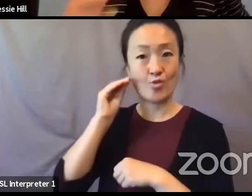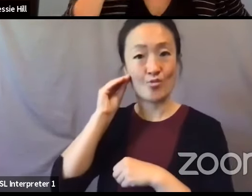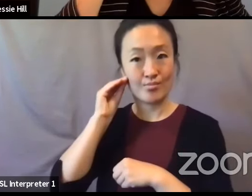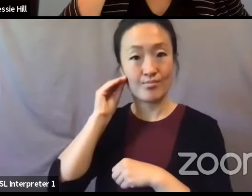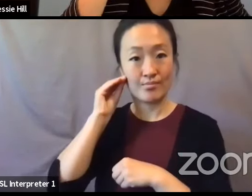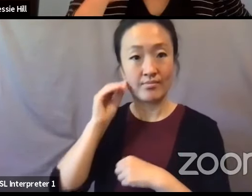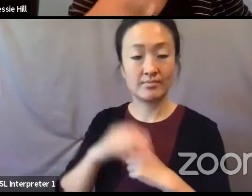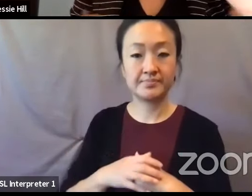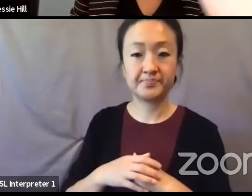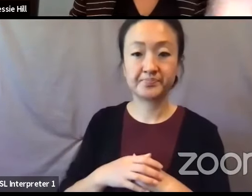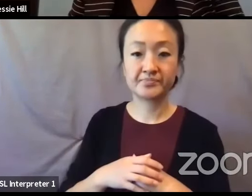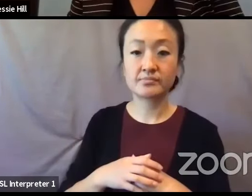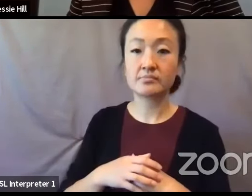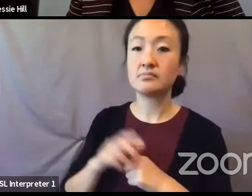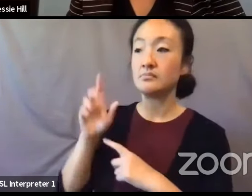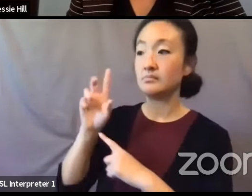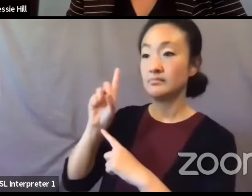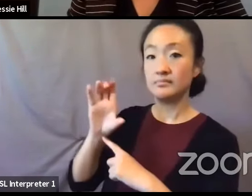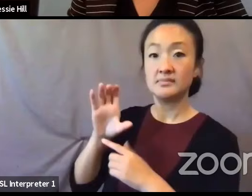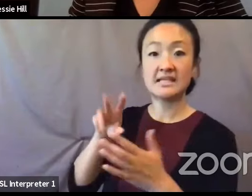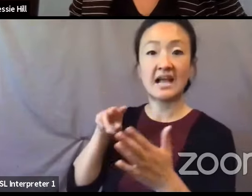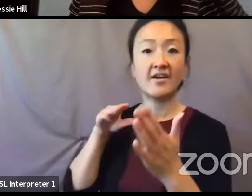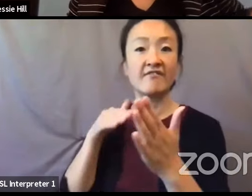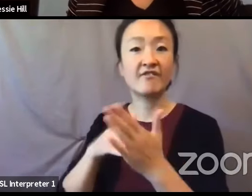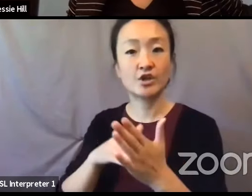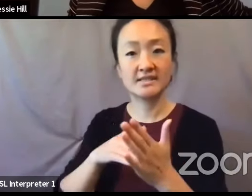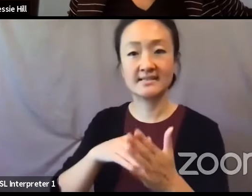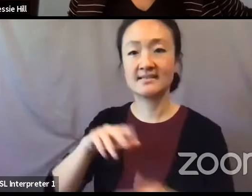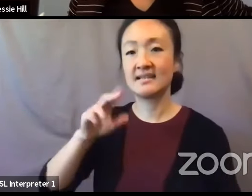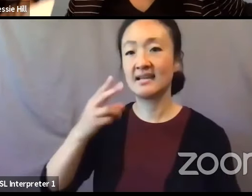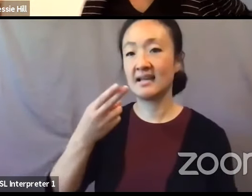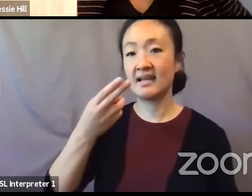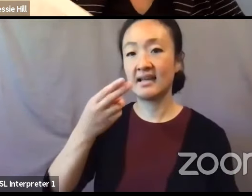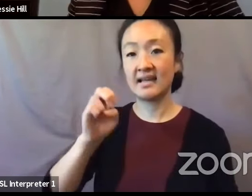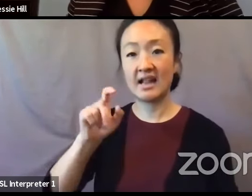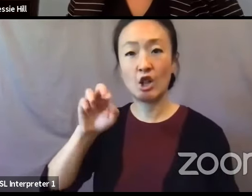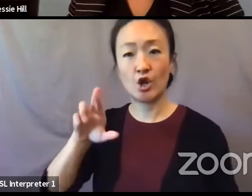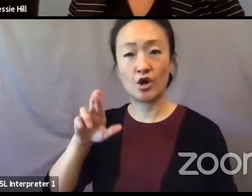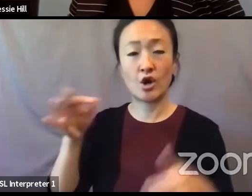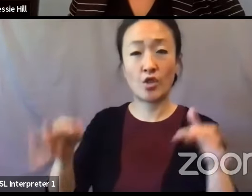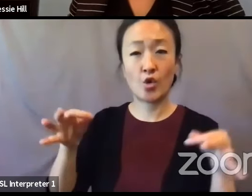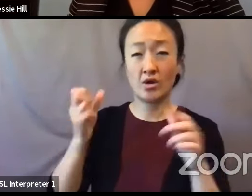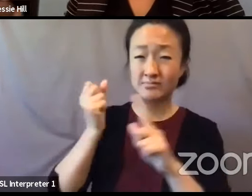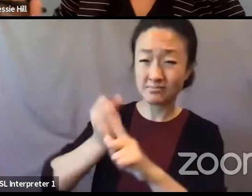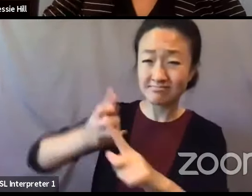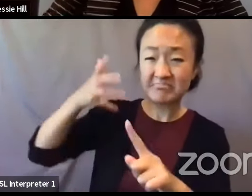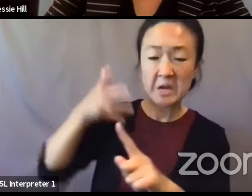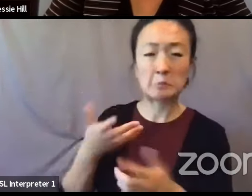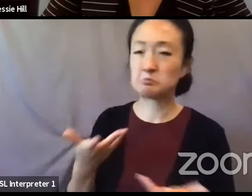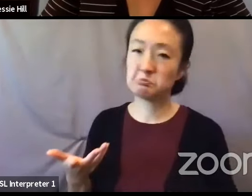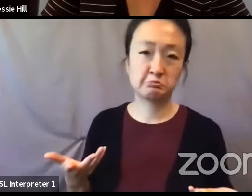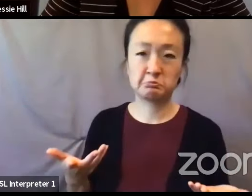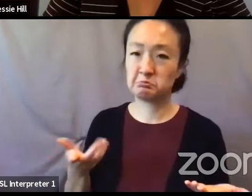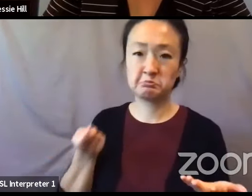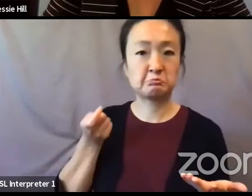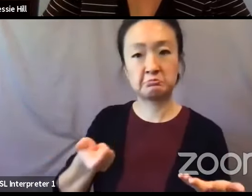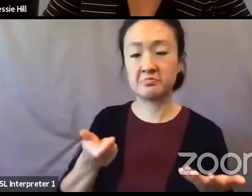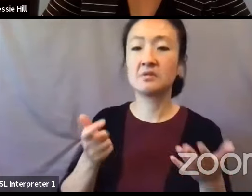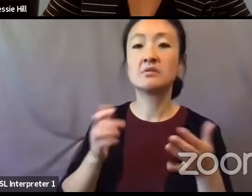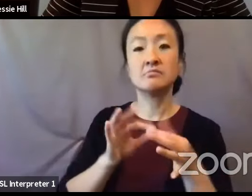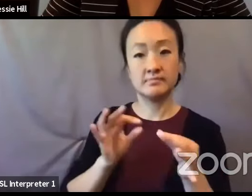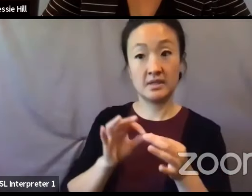And in District of Columbia versus Heller, the court didn't say a lot more than that, other than to say that